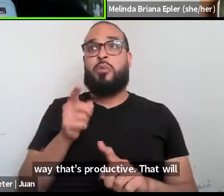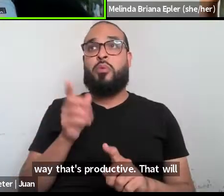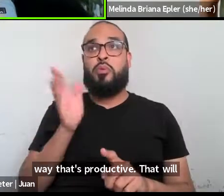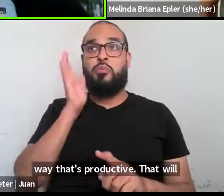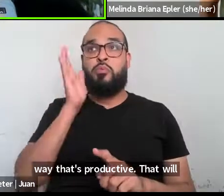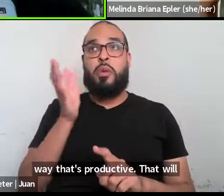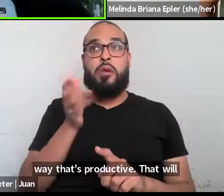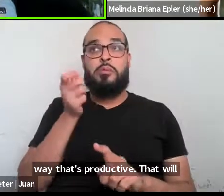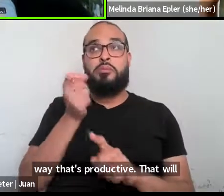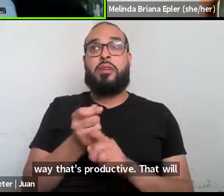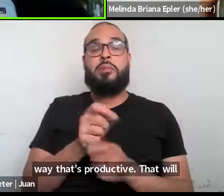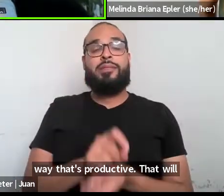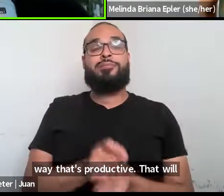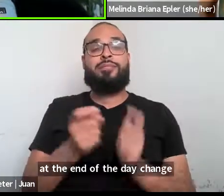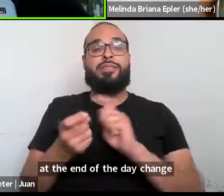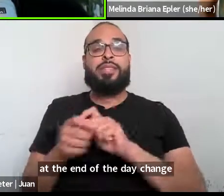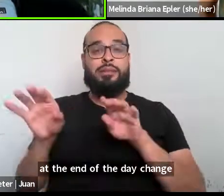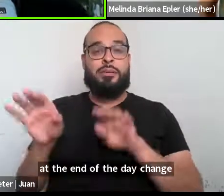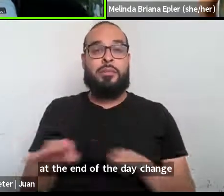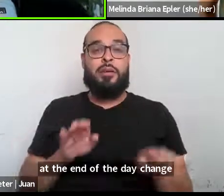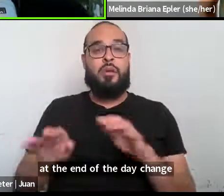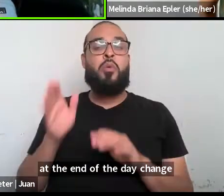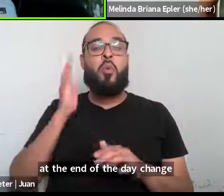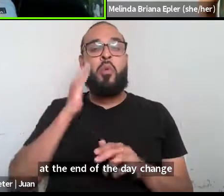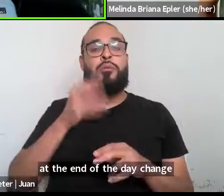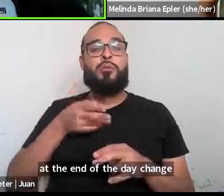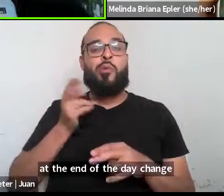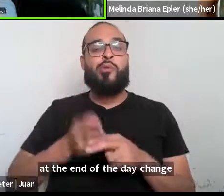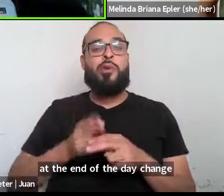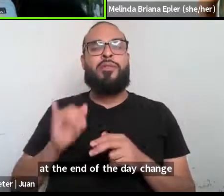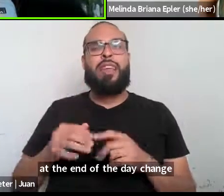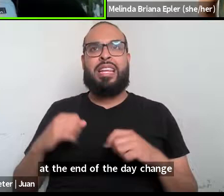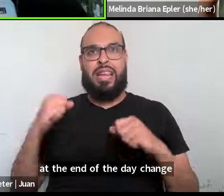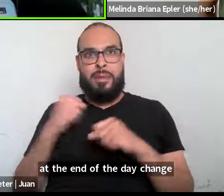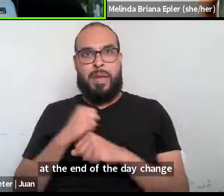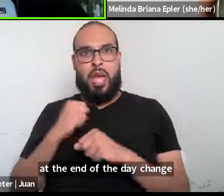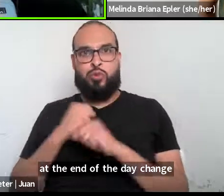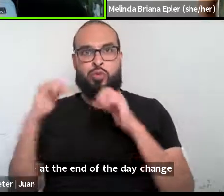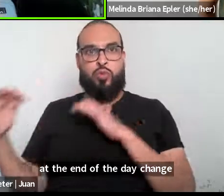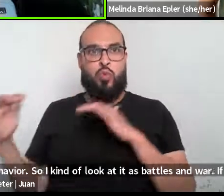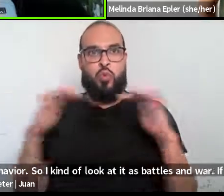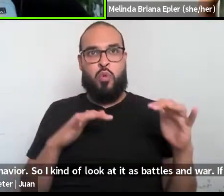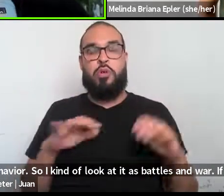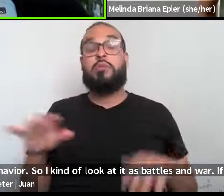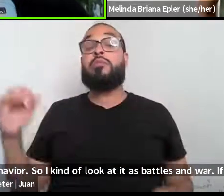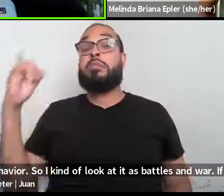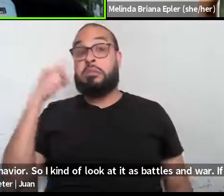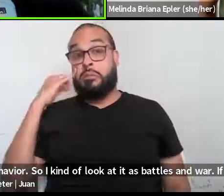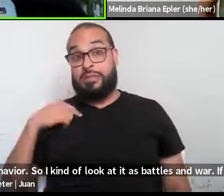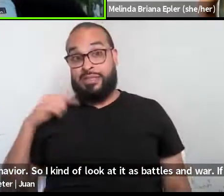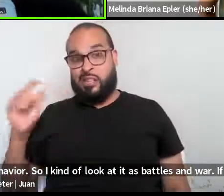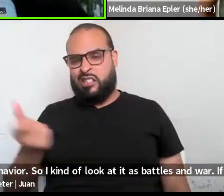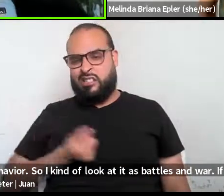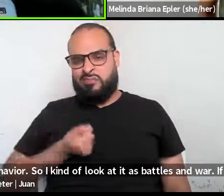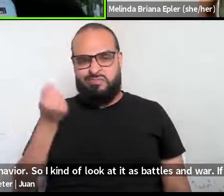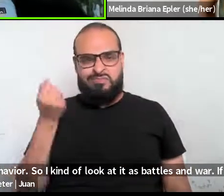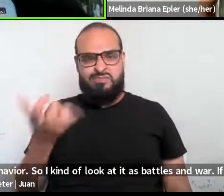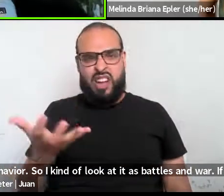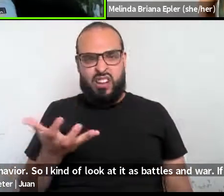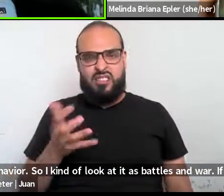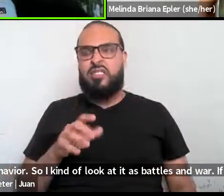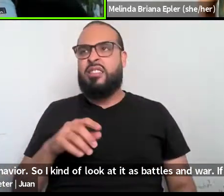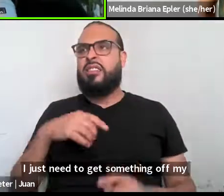I kind of look at it as almost like battles in war. If I just need to get something off of my chest and tell somebody how I feel,